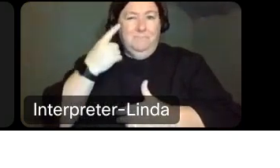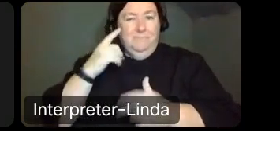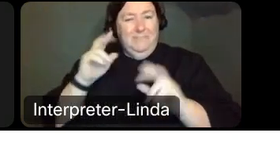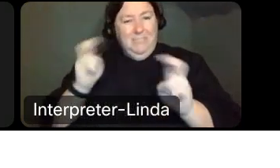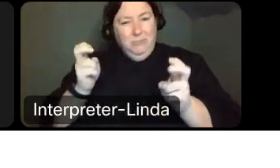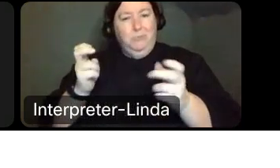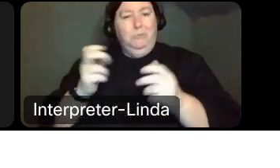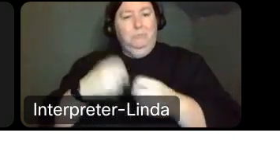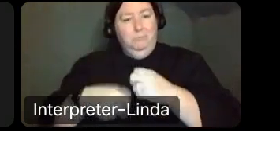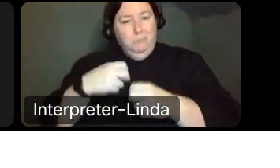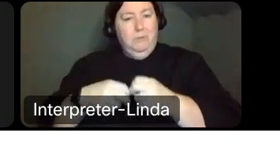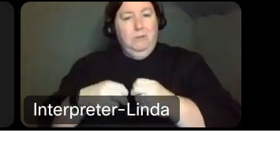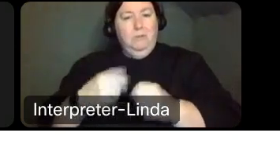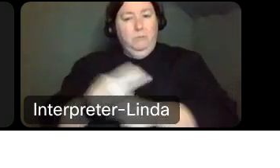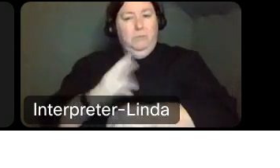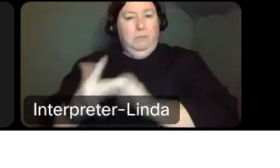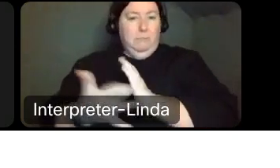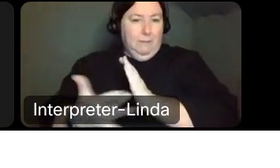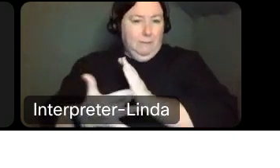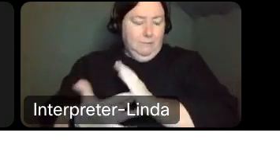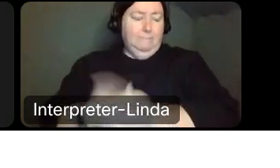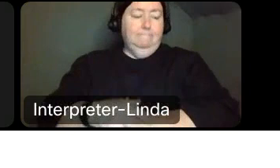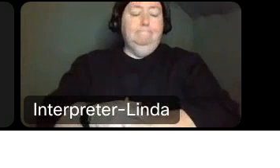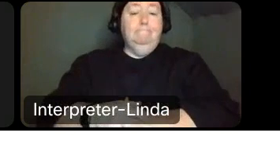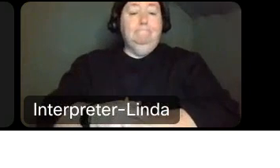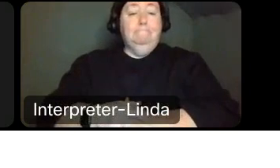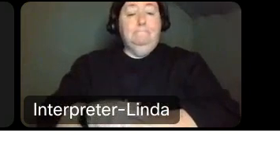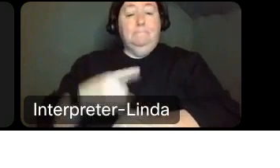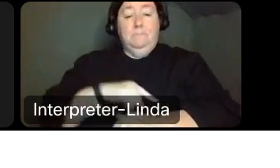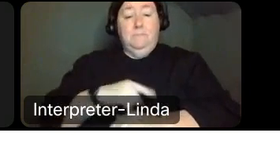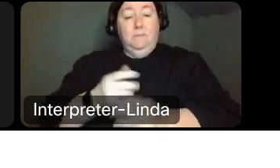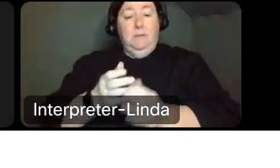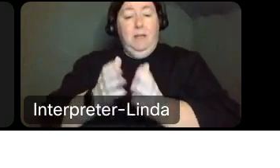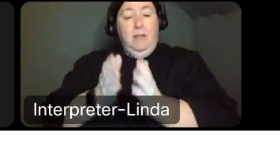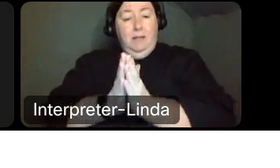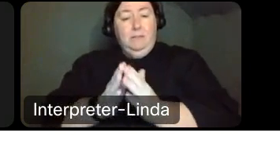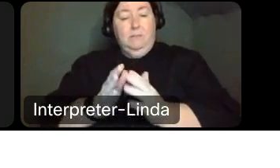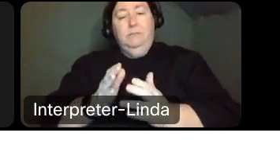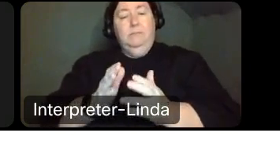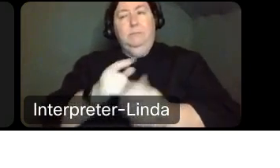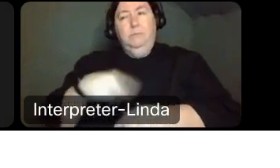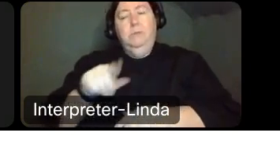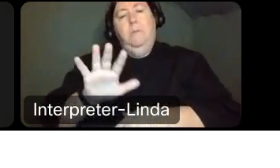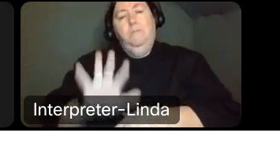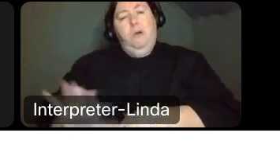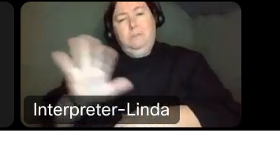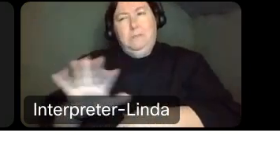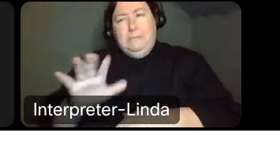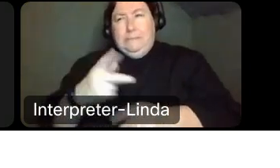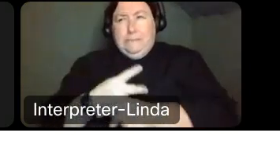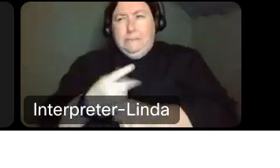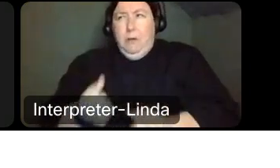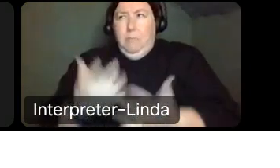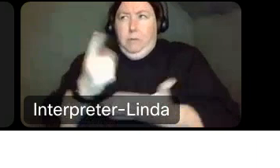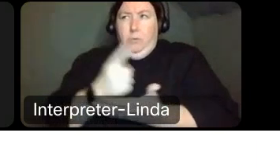with them accessing and utilizing their tech. So we ask you to approximate how many weeks this issue has been going